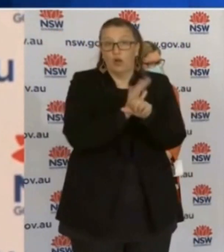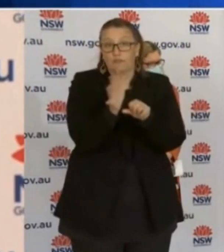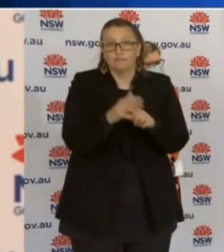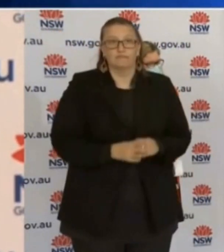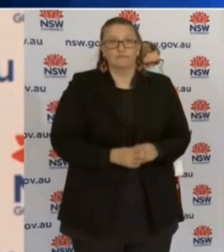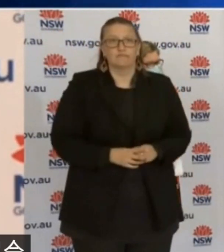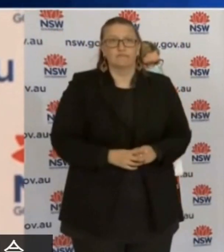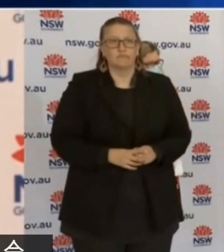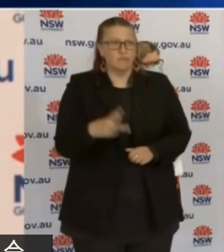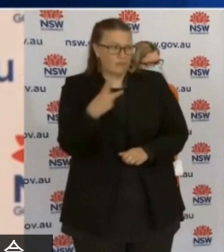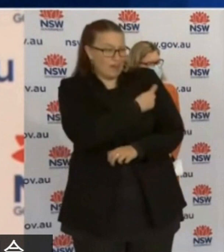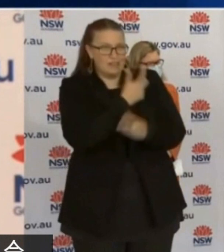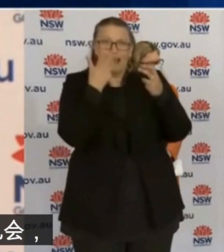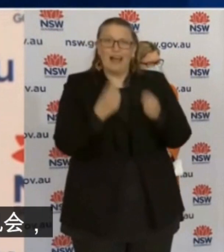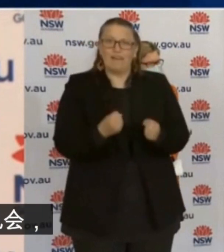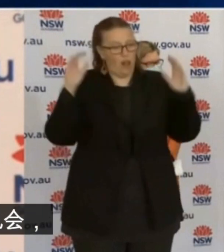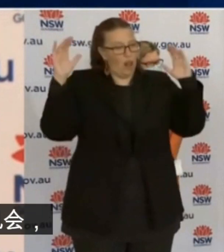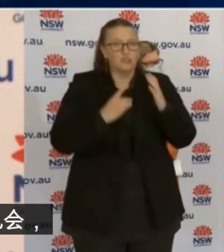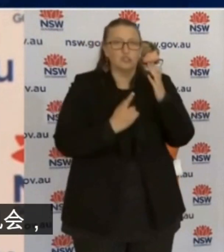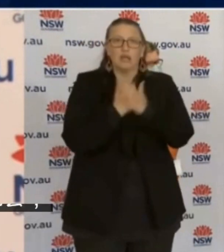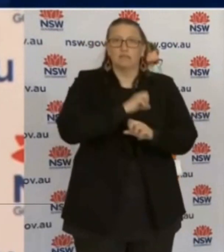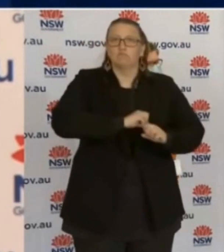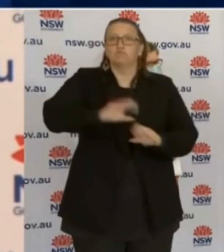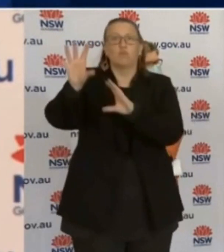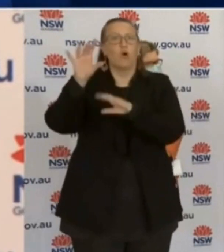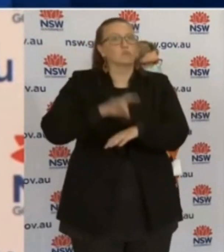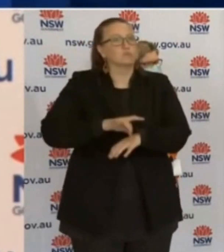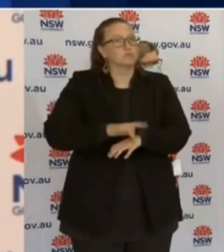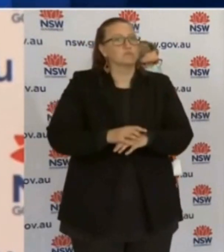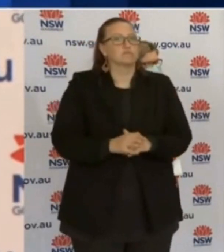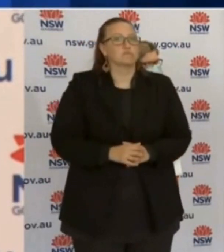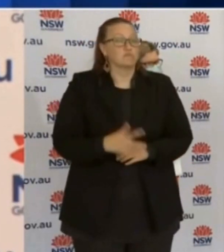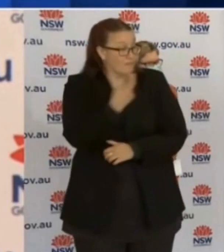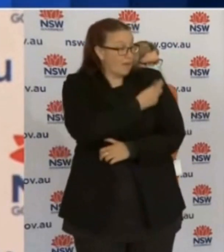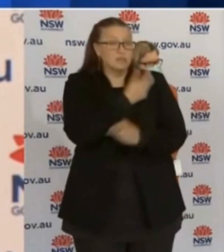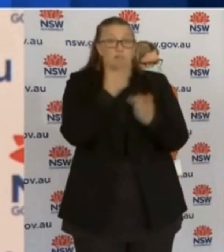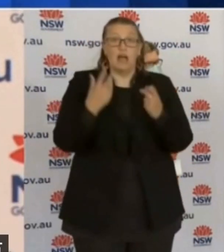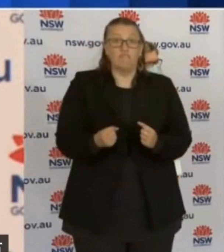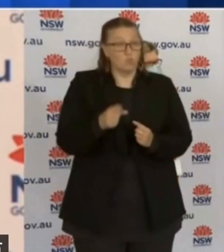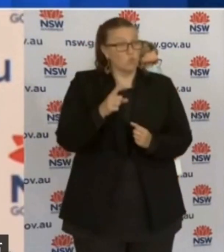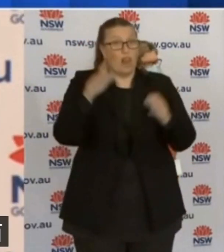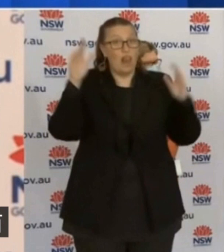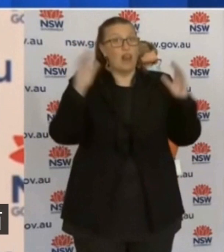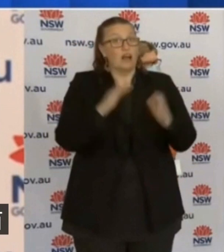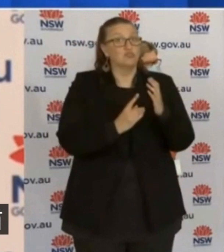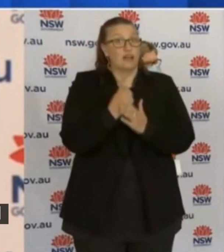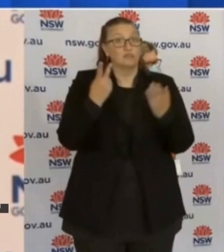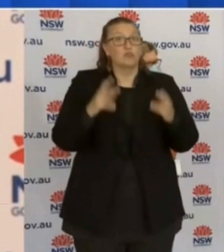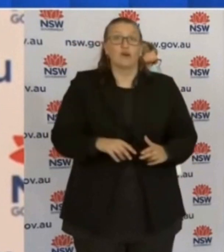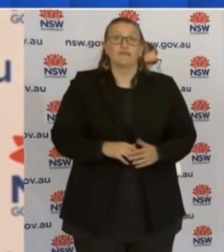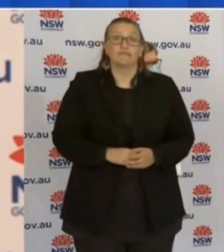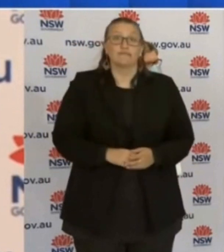and it reduces your chance of dying. That's why a targeted approach in those local government areas with our vaccine strategy